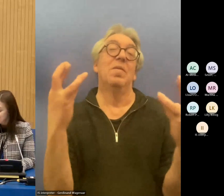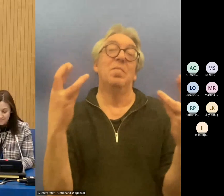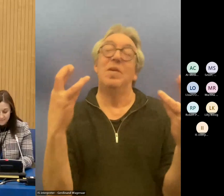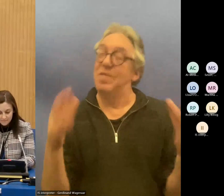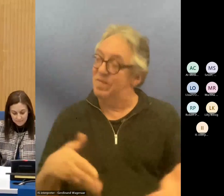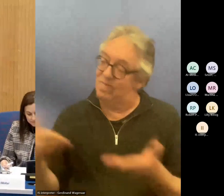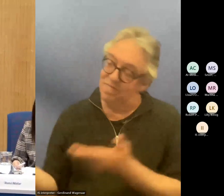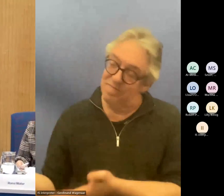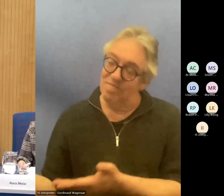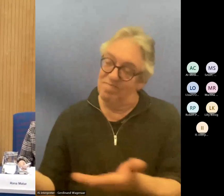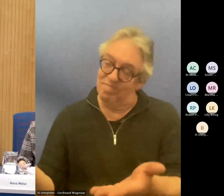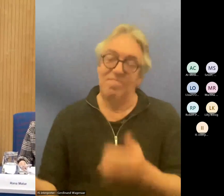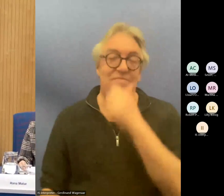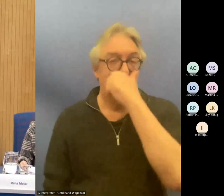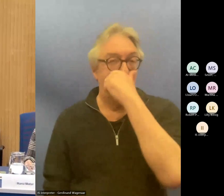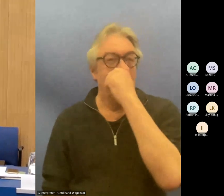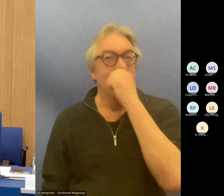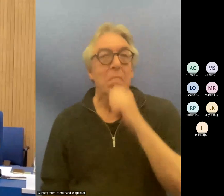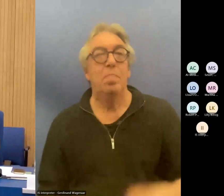Susanna.